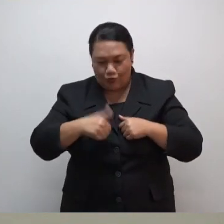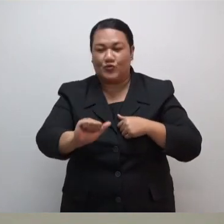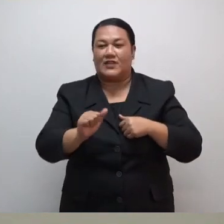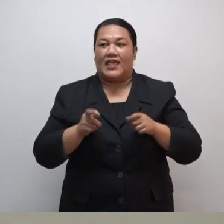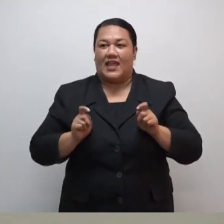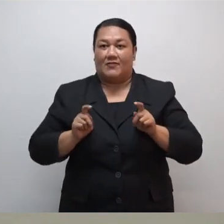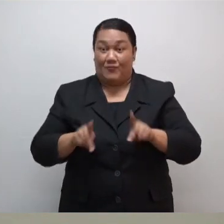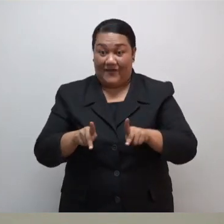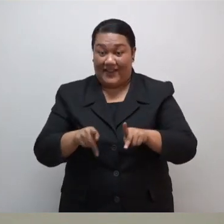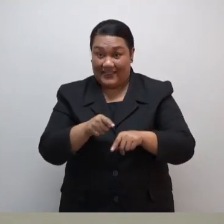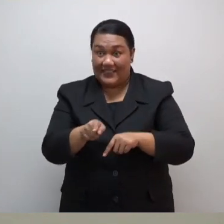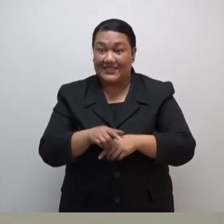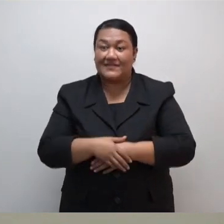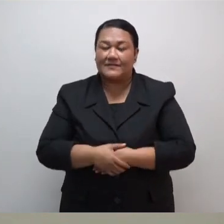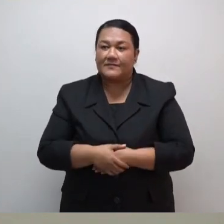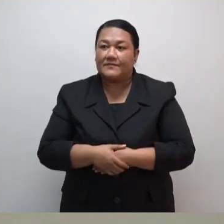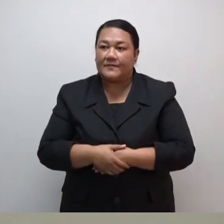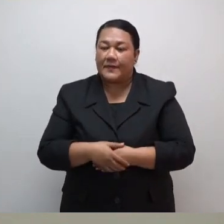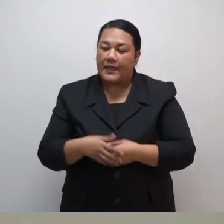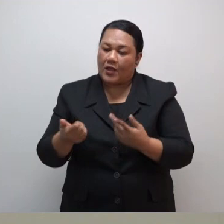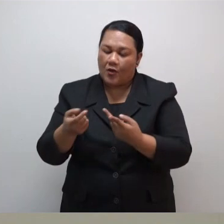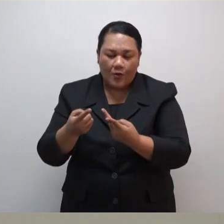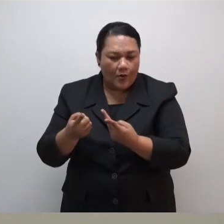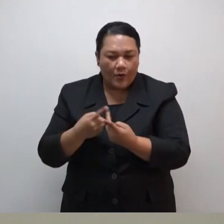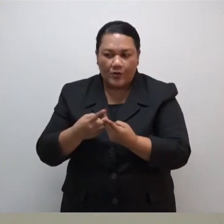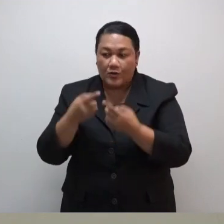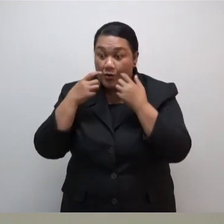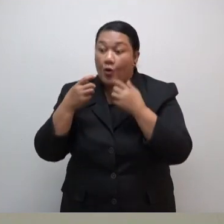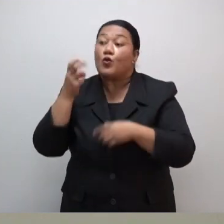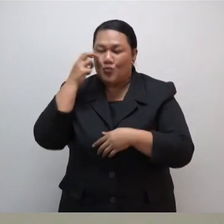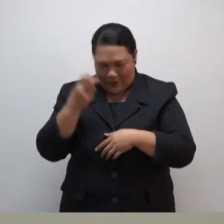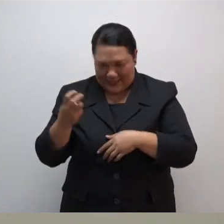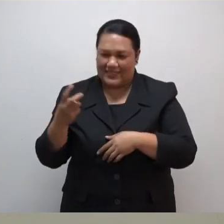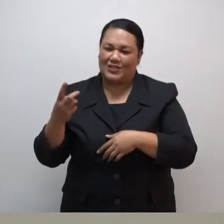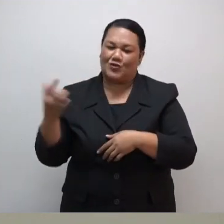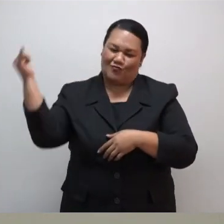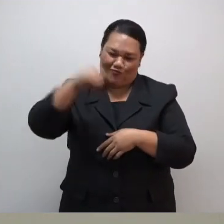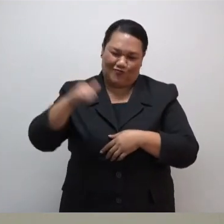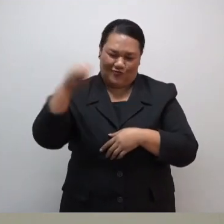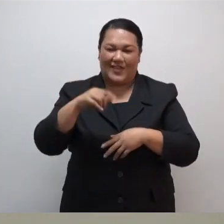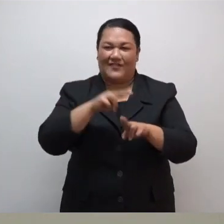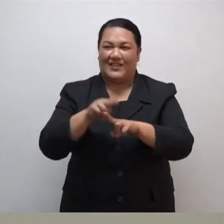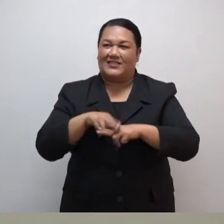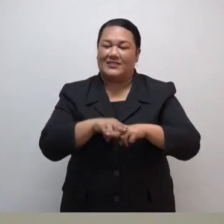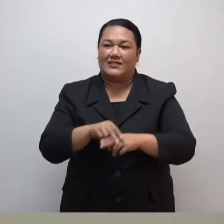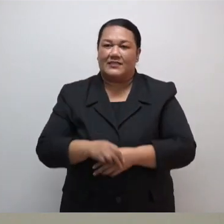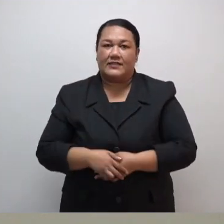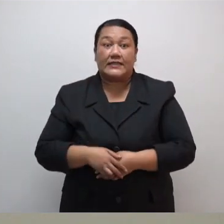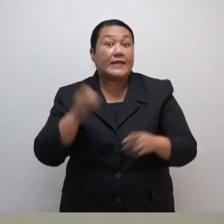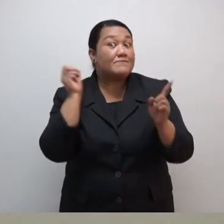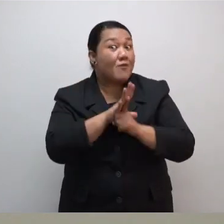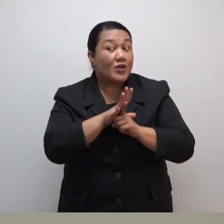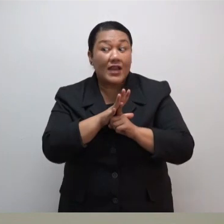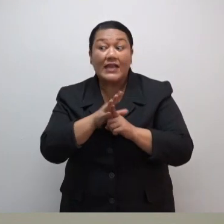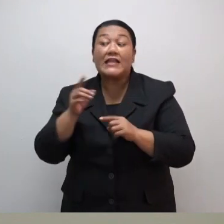in terms of flying out of Fiji into Australia and bringing tourists to Fiji. The critical issue here is